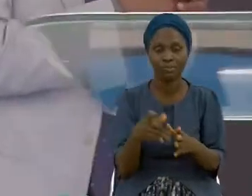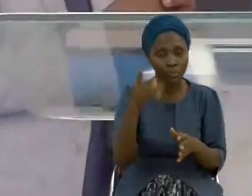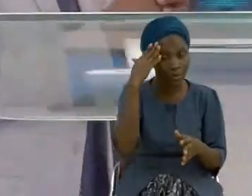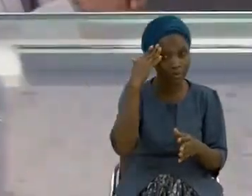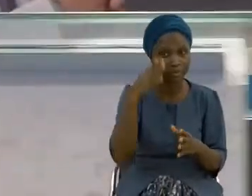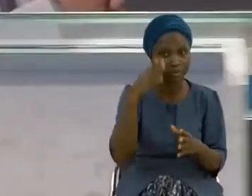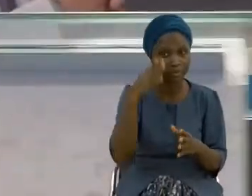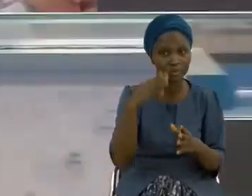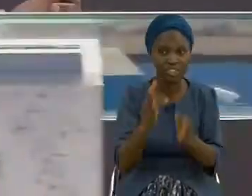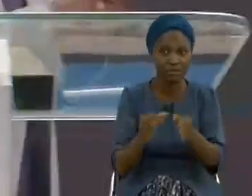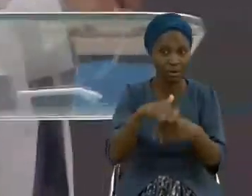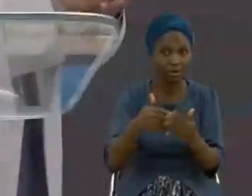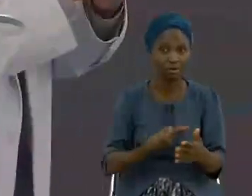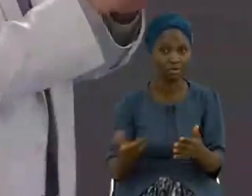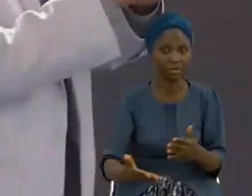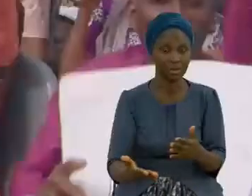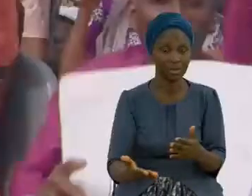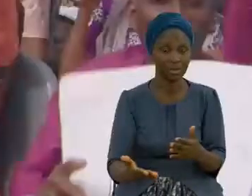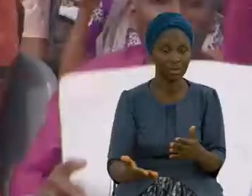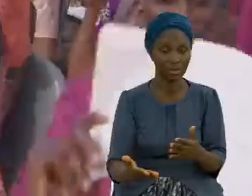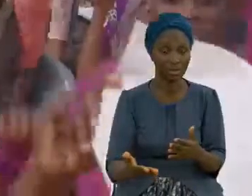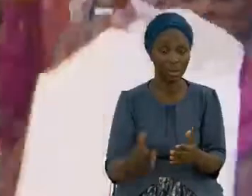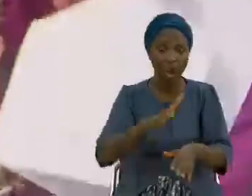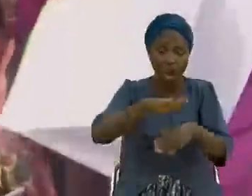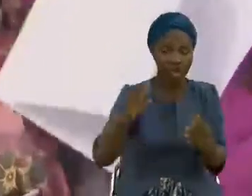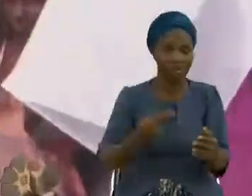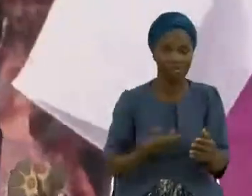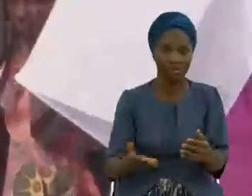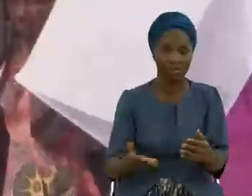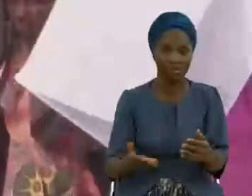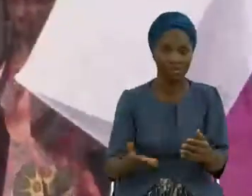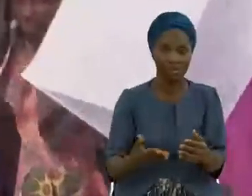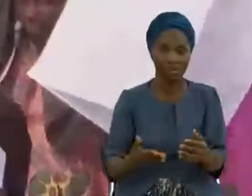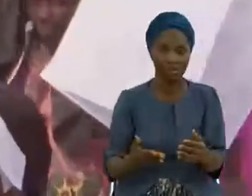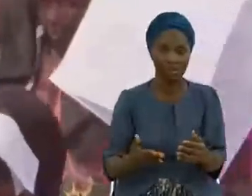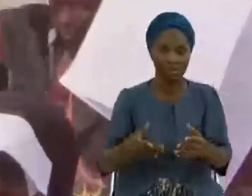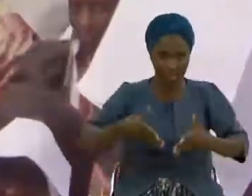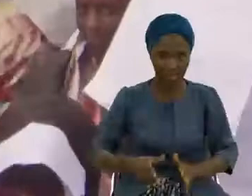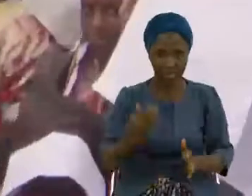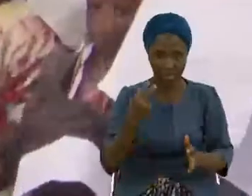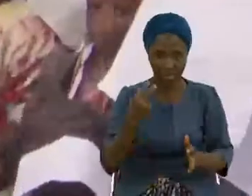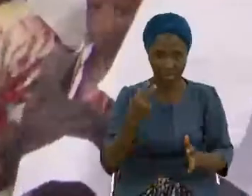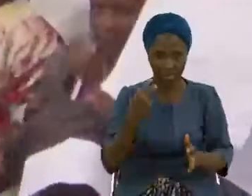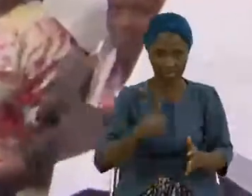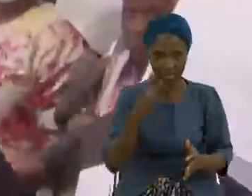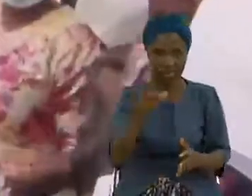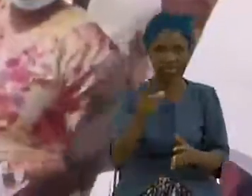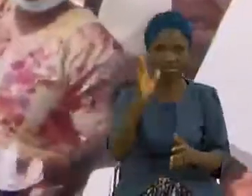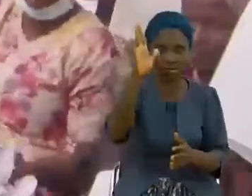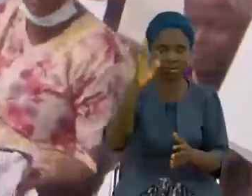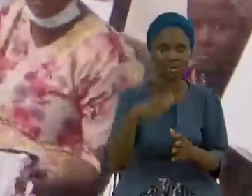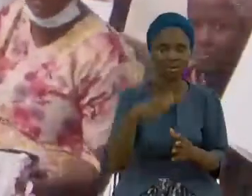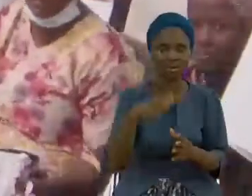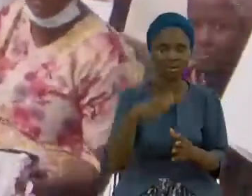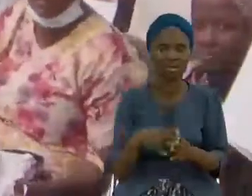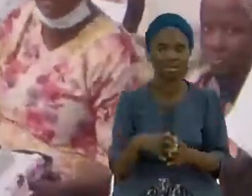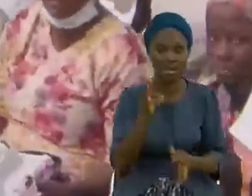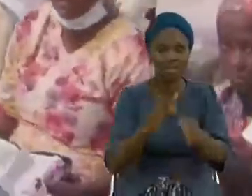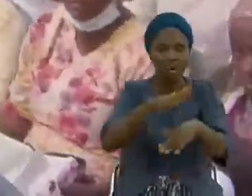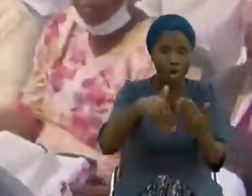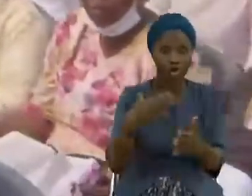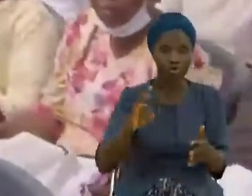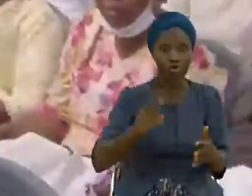us here let me see the point i'm talking about where are you he follow forsaken evil of us here will have salvation